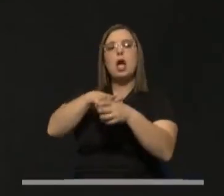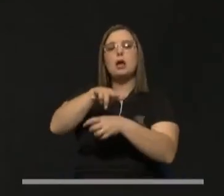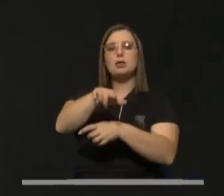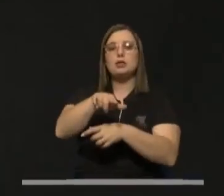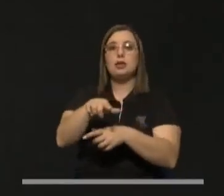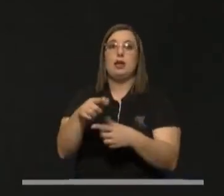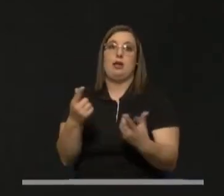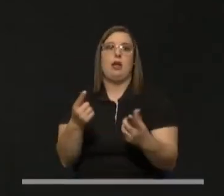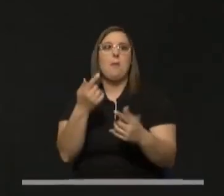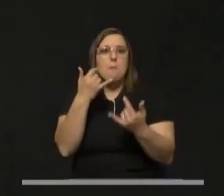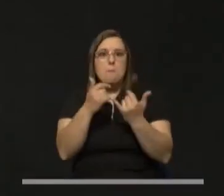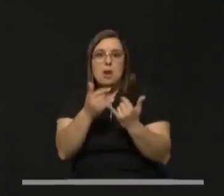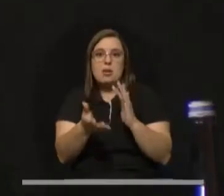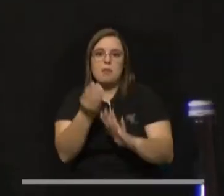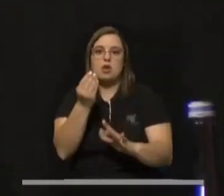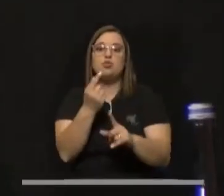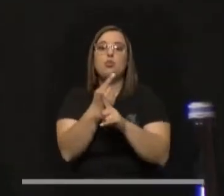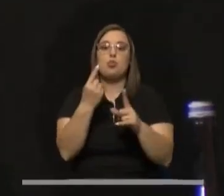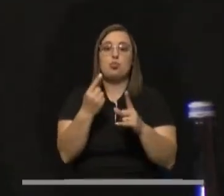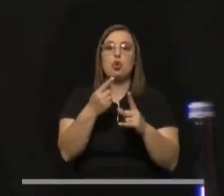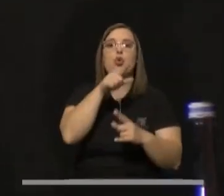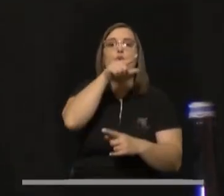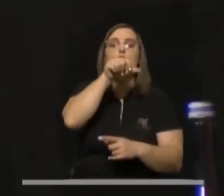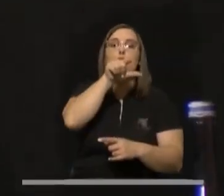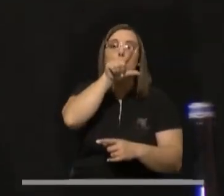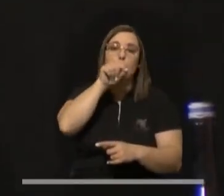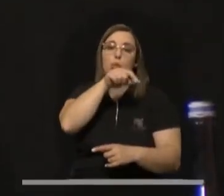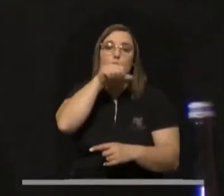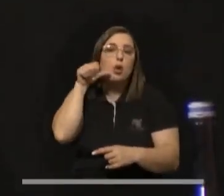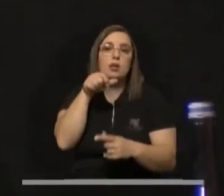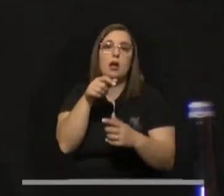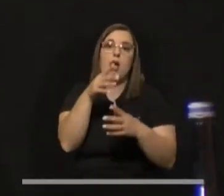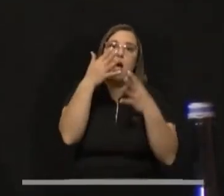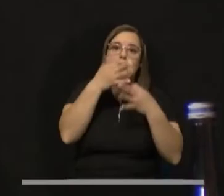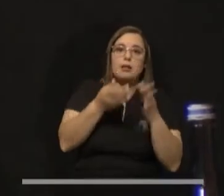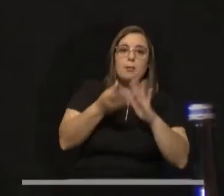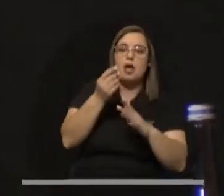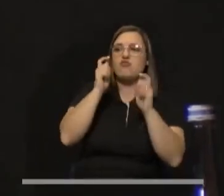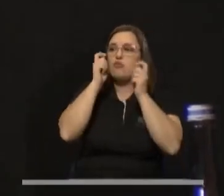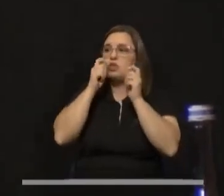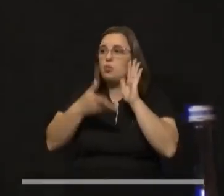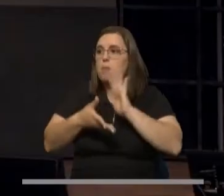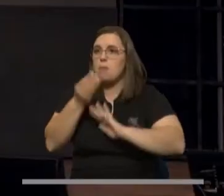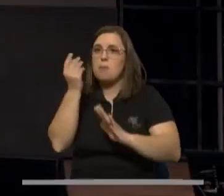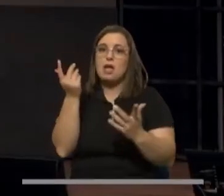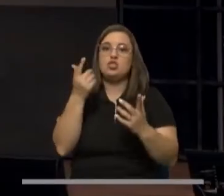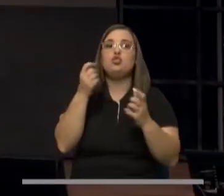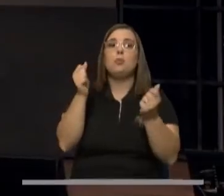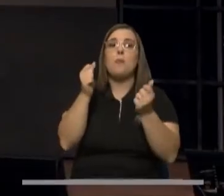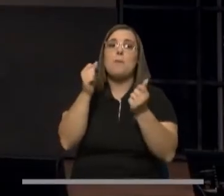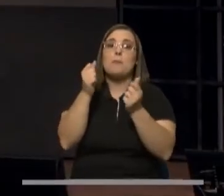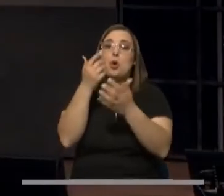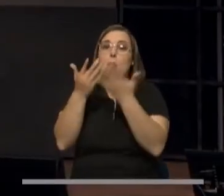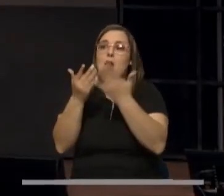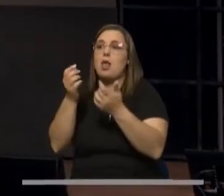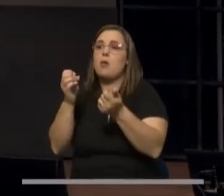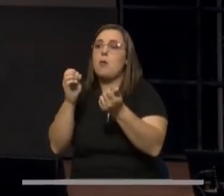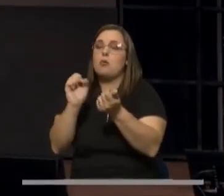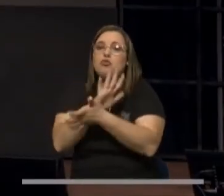That gives us the idea that we will have the same degree of knowledge as the doctor. They believe